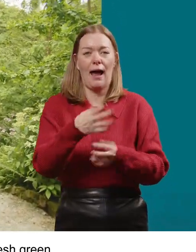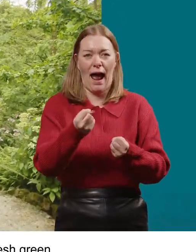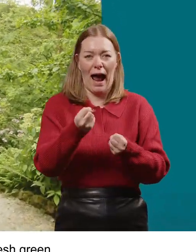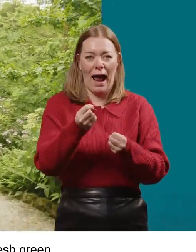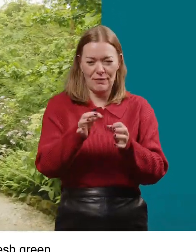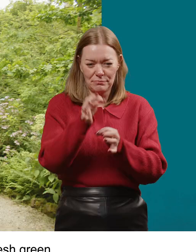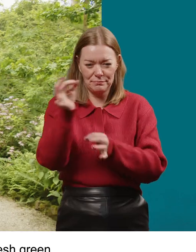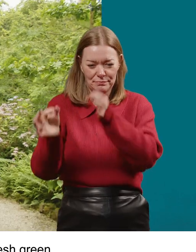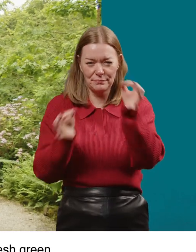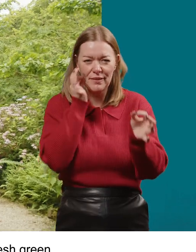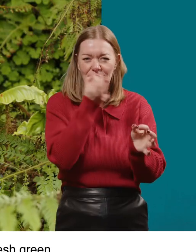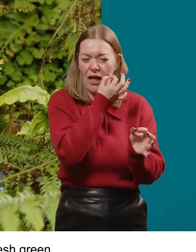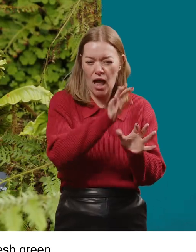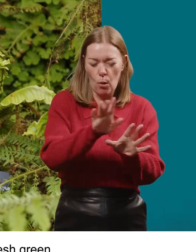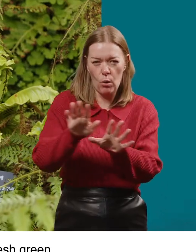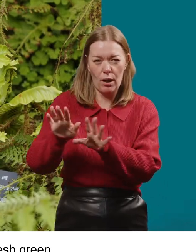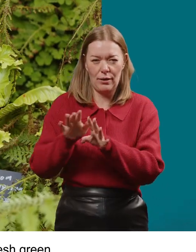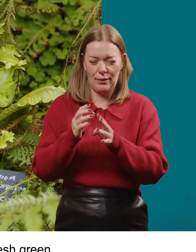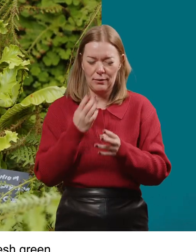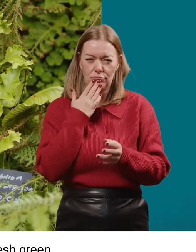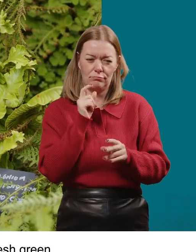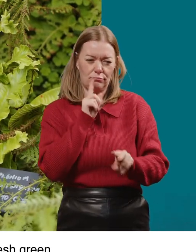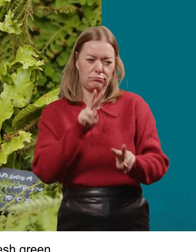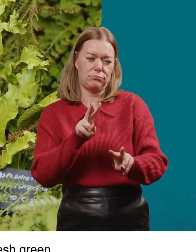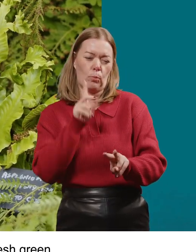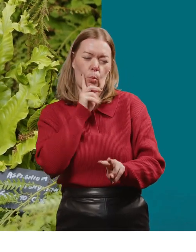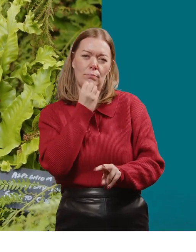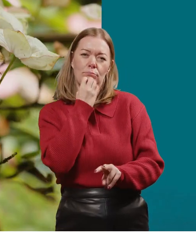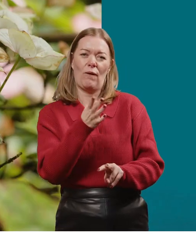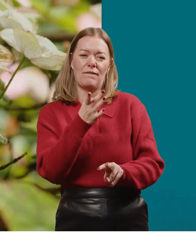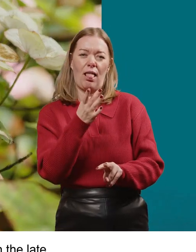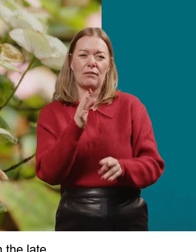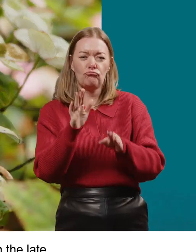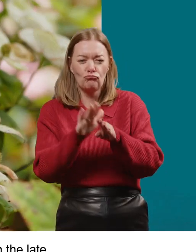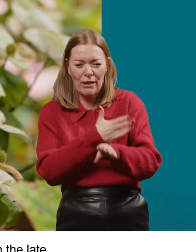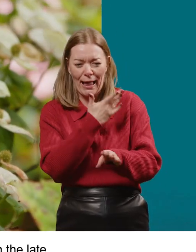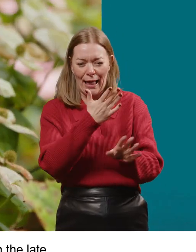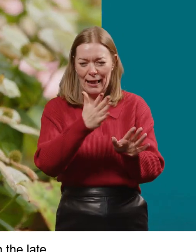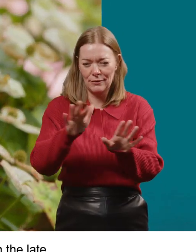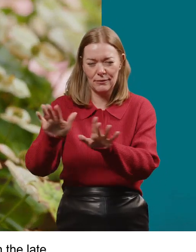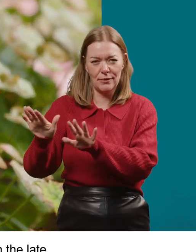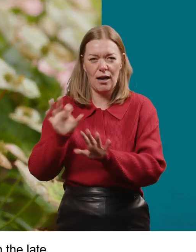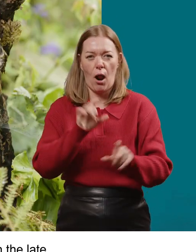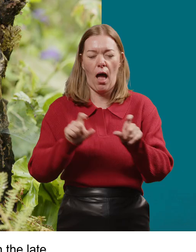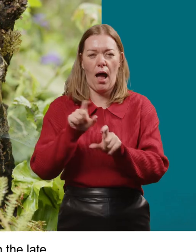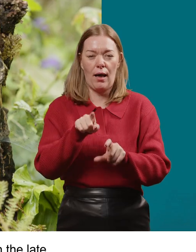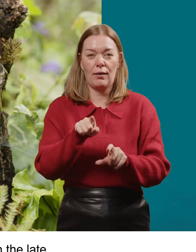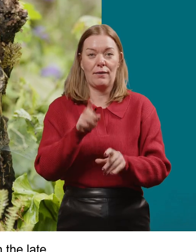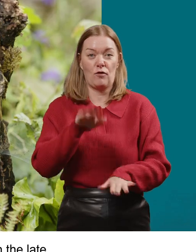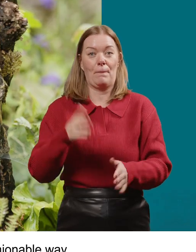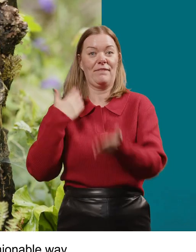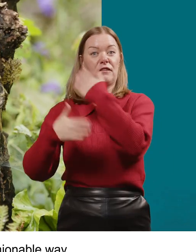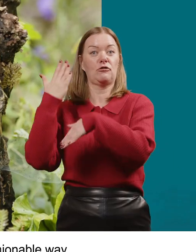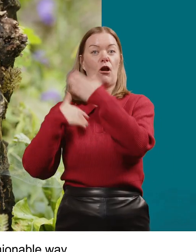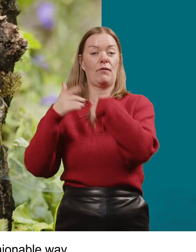miniature daffodils complement the fresh green unfurling fronds of the ferns. Stumperies were popular in the late Victorian